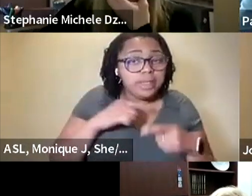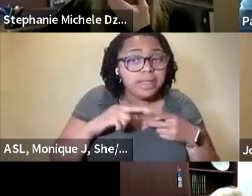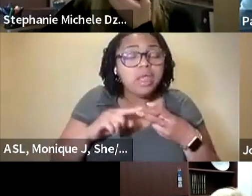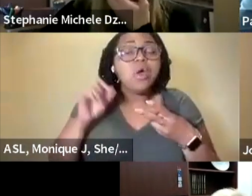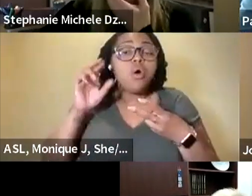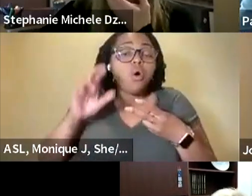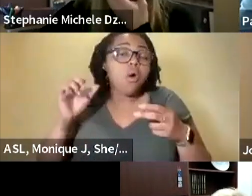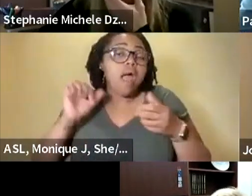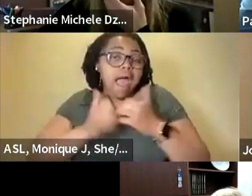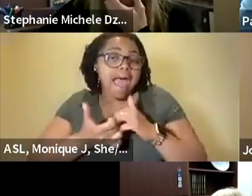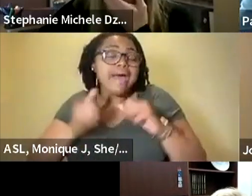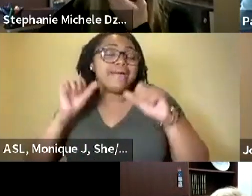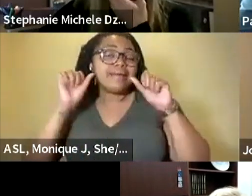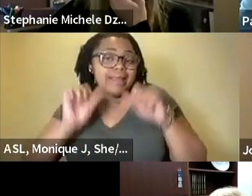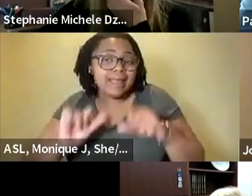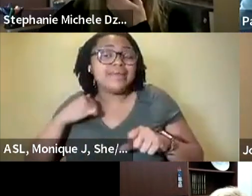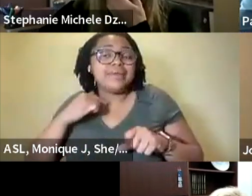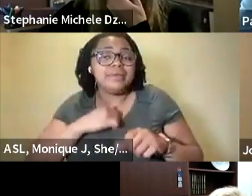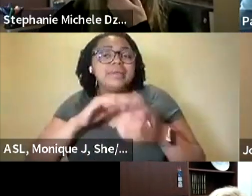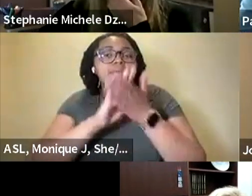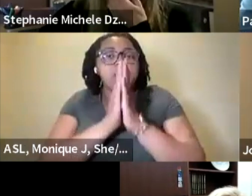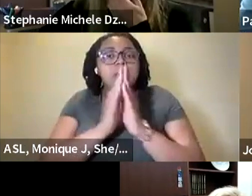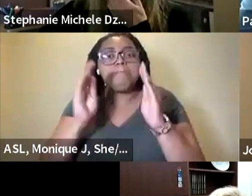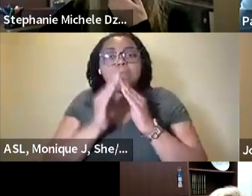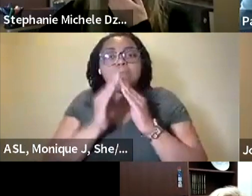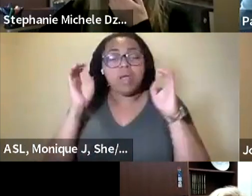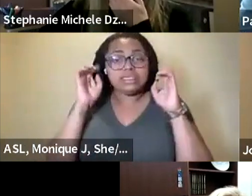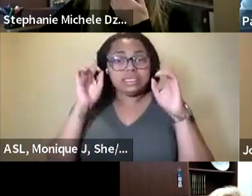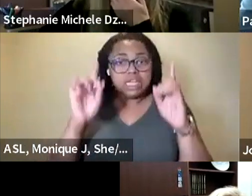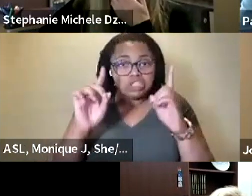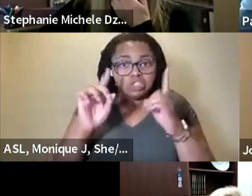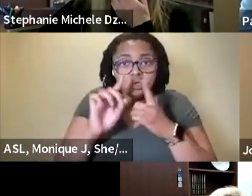more educational and more